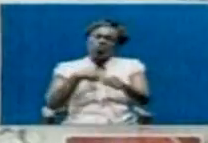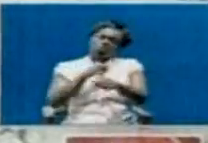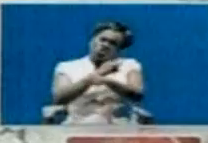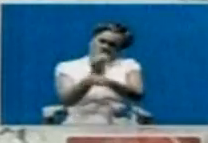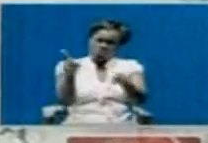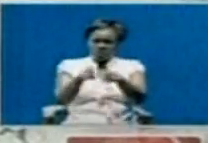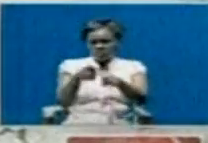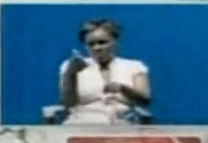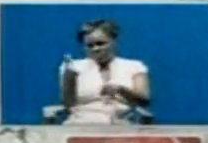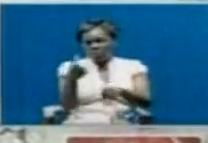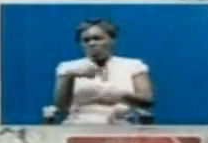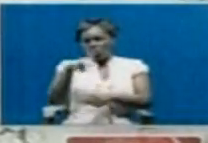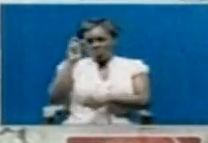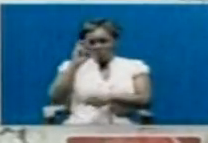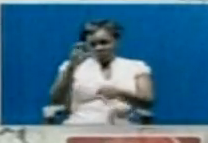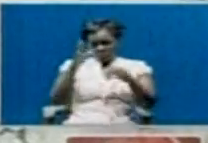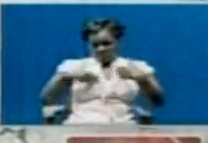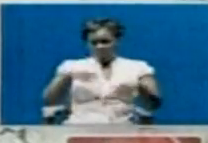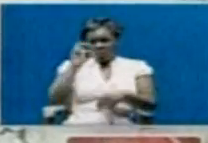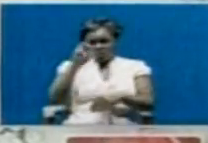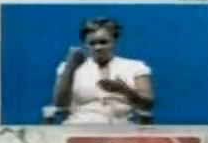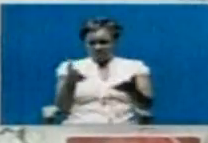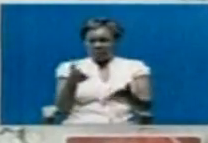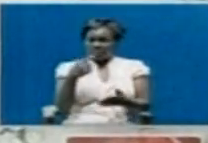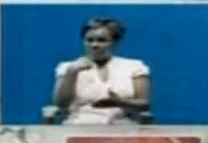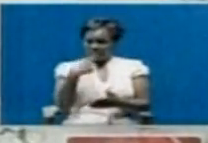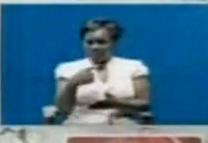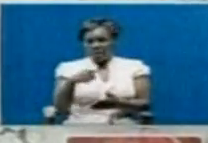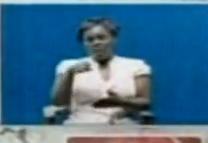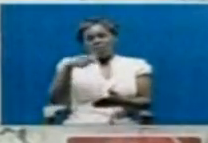there are people out there watching you right now, Collins, and they're saying, you know,